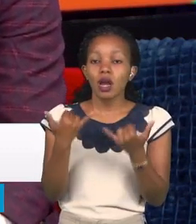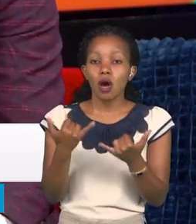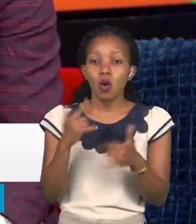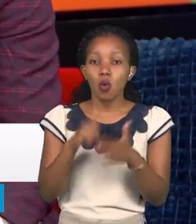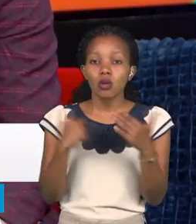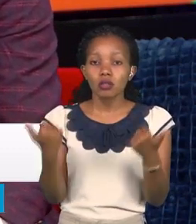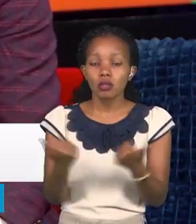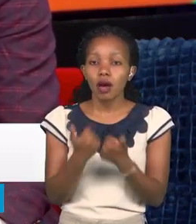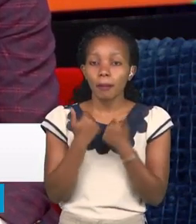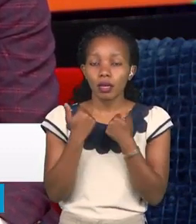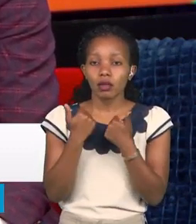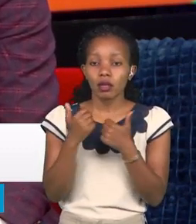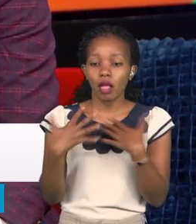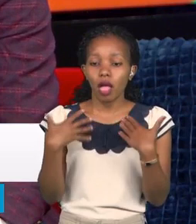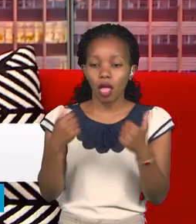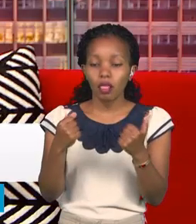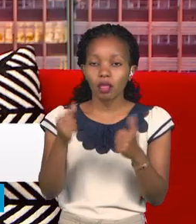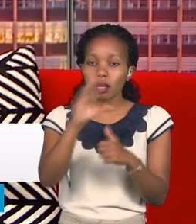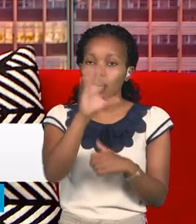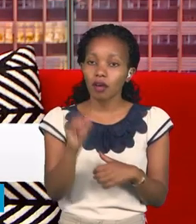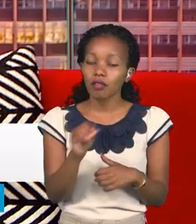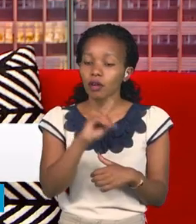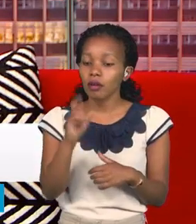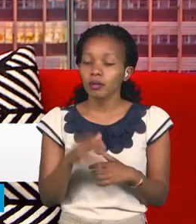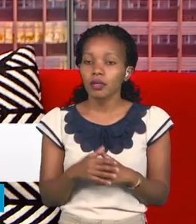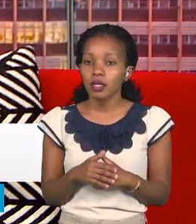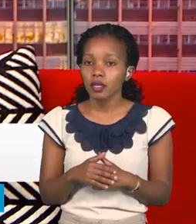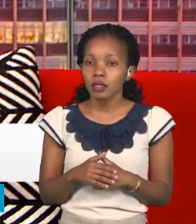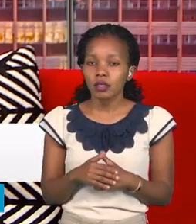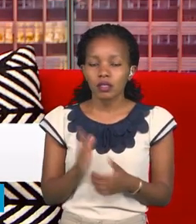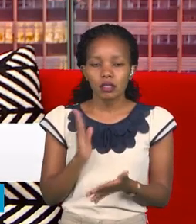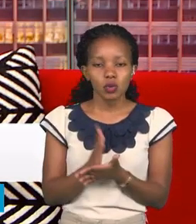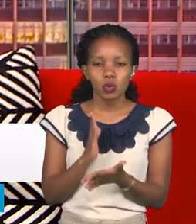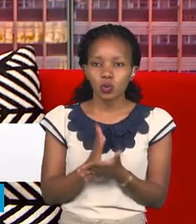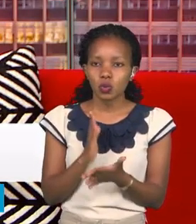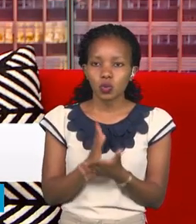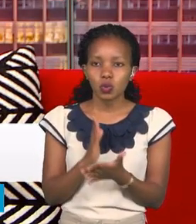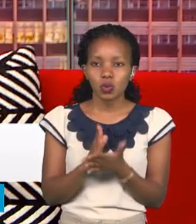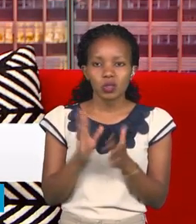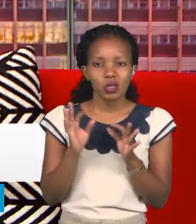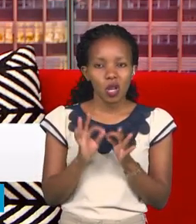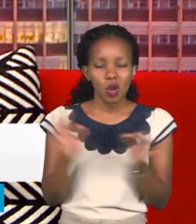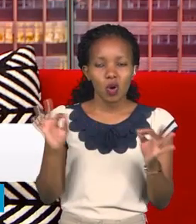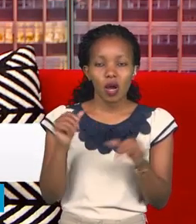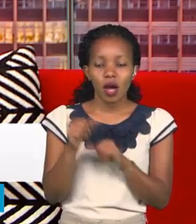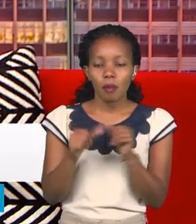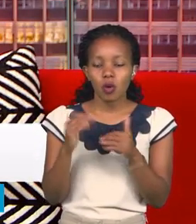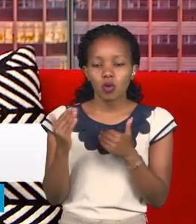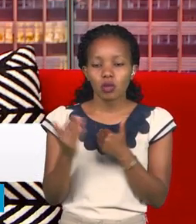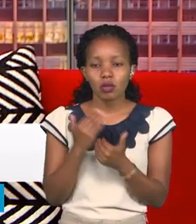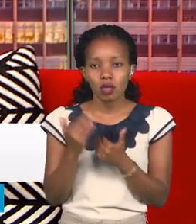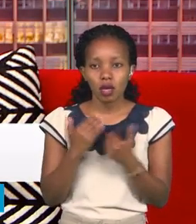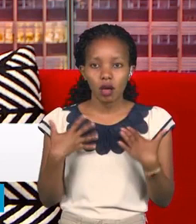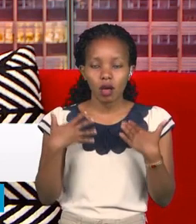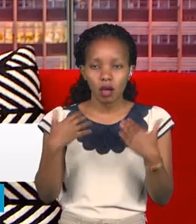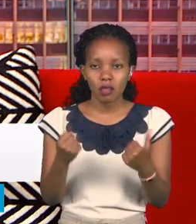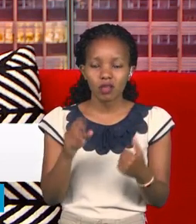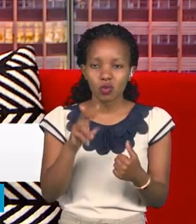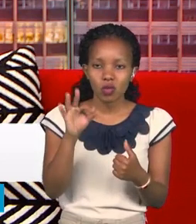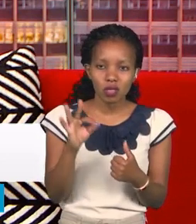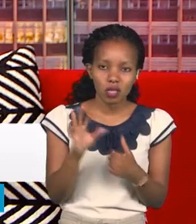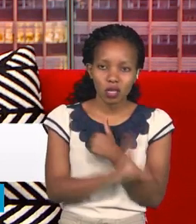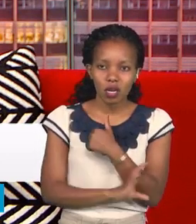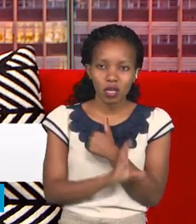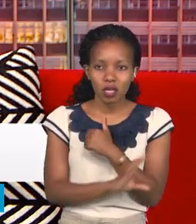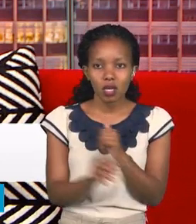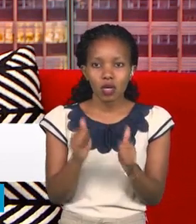scenario in Africa? Yeah. See, in Africa, we have got a long way to go in healthcare. Okay. Because only two, three countries which always we keep